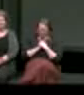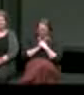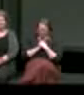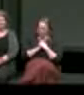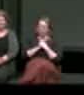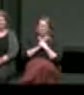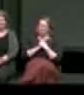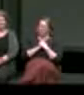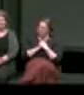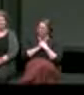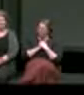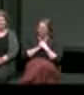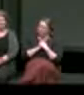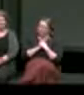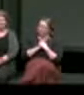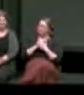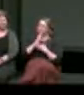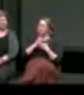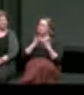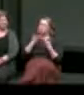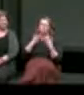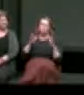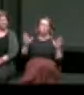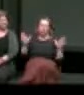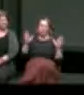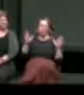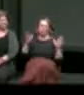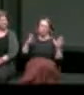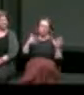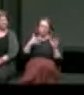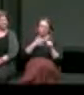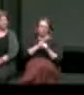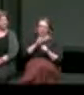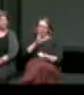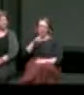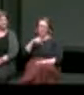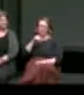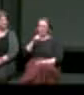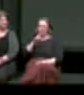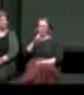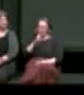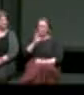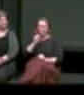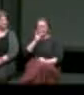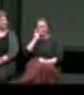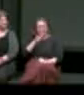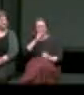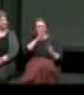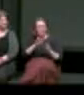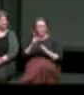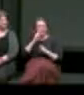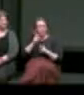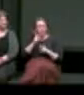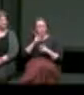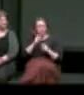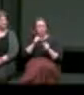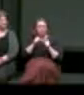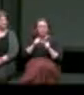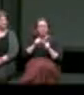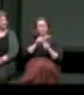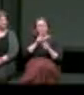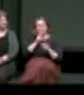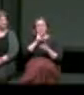All right, so some general updates. Here you can see kind of what the plans are for keeping in touch and so